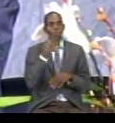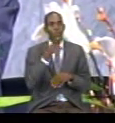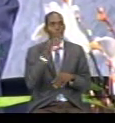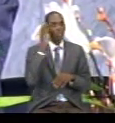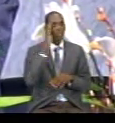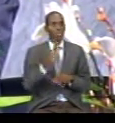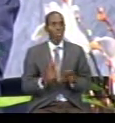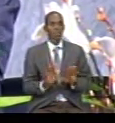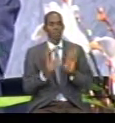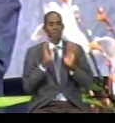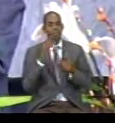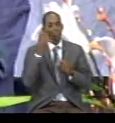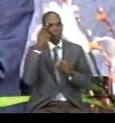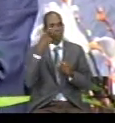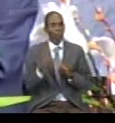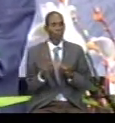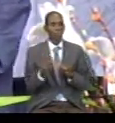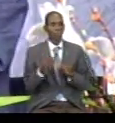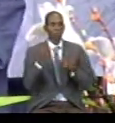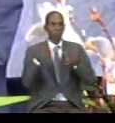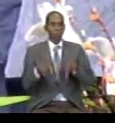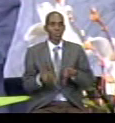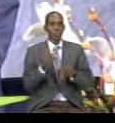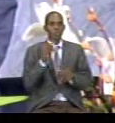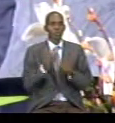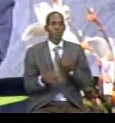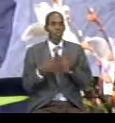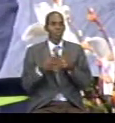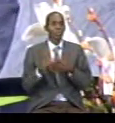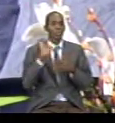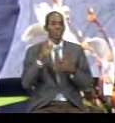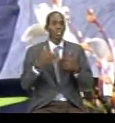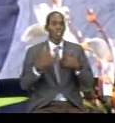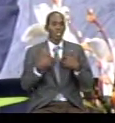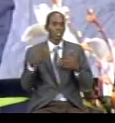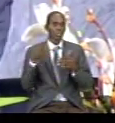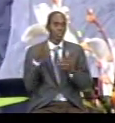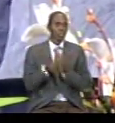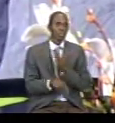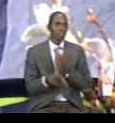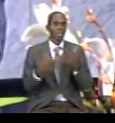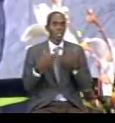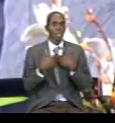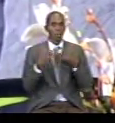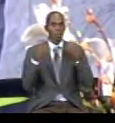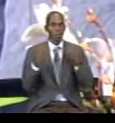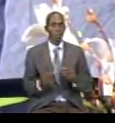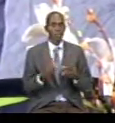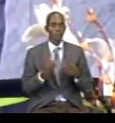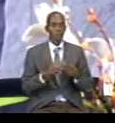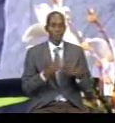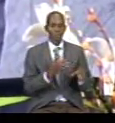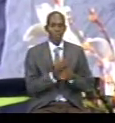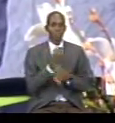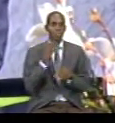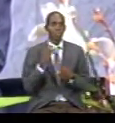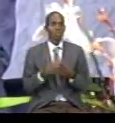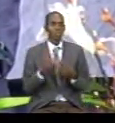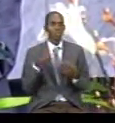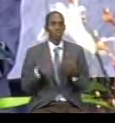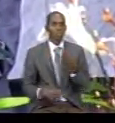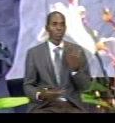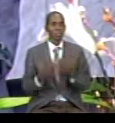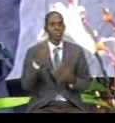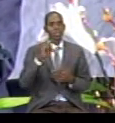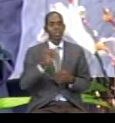to cast into hell. Yea, I say unto you, fear him. Are not 5 sparrows sold for 2